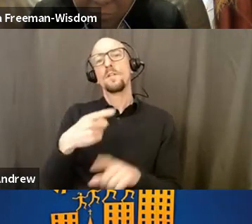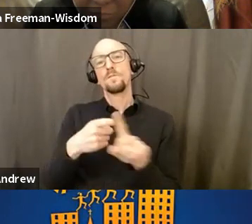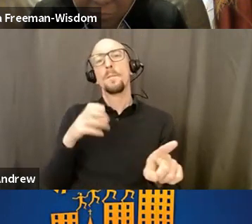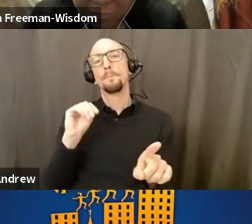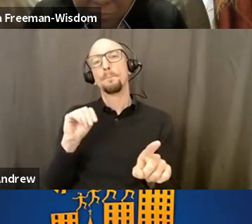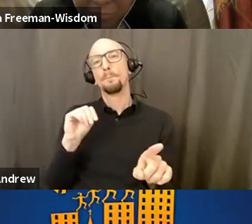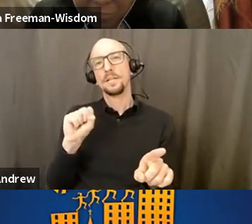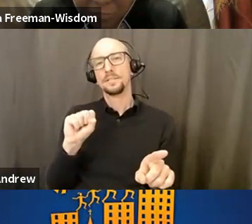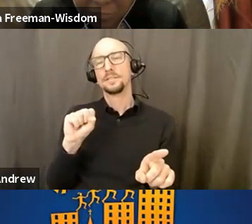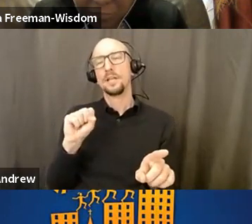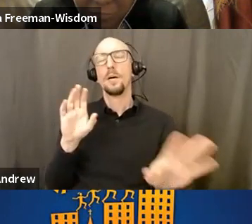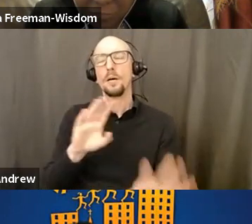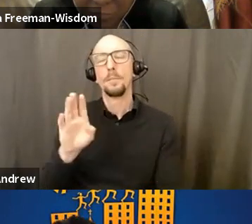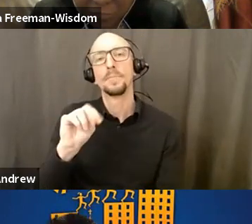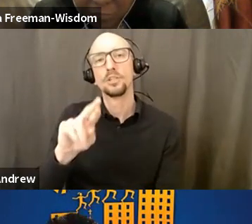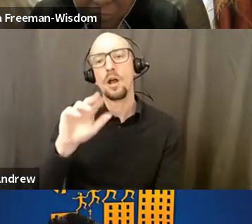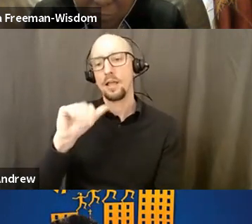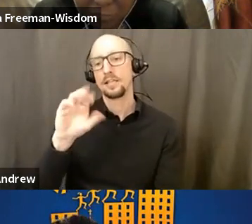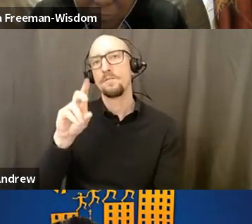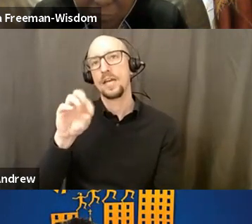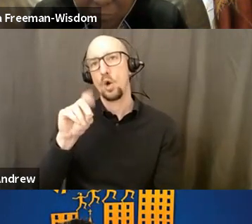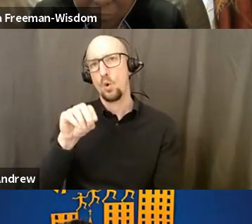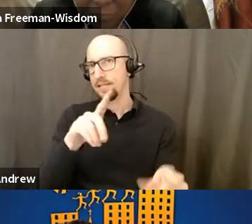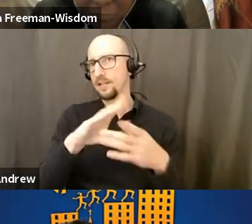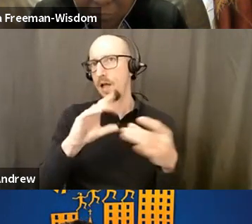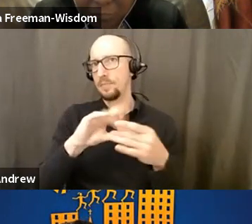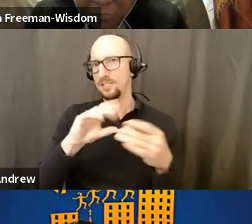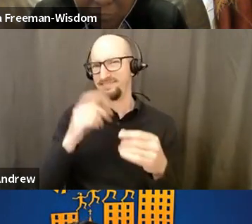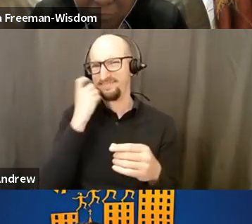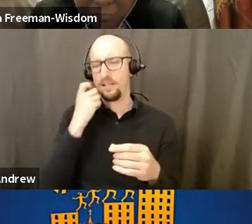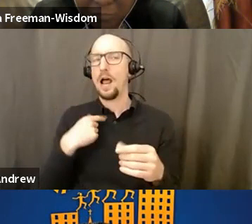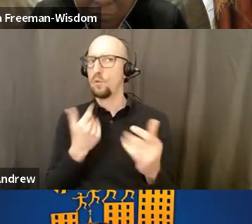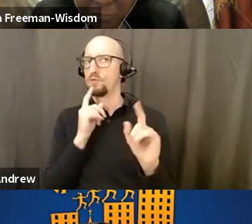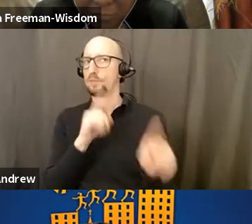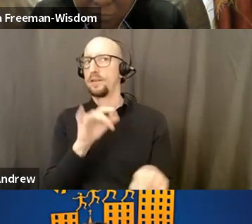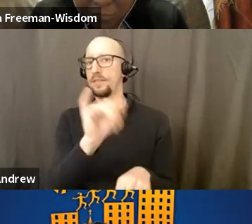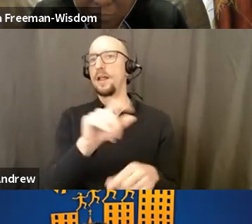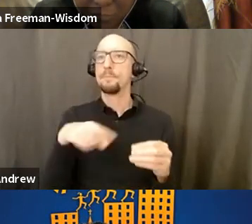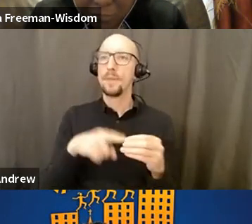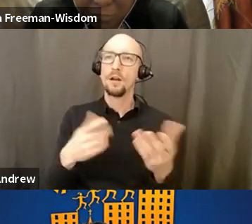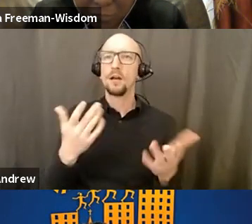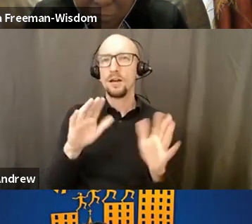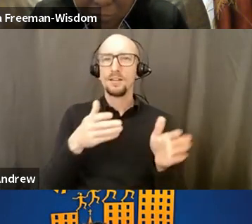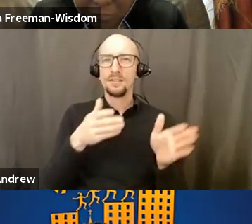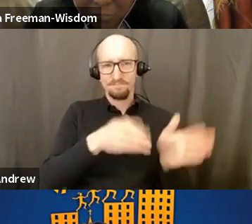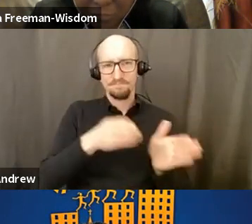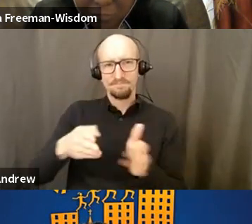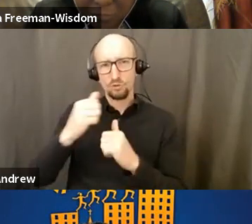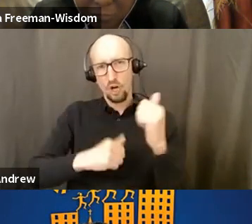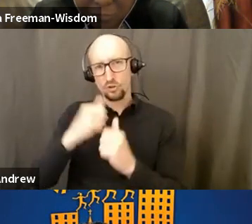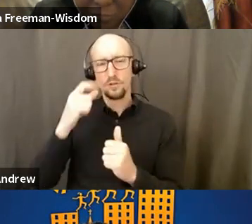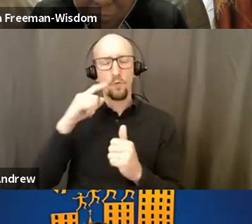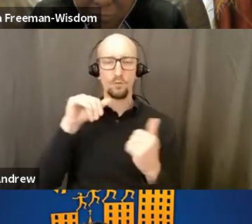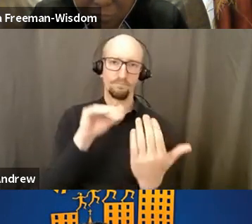Mr. Acevedo a few comments ago I'd like to respond to about kind of a couple of, and